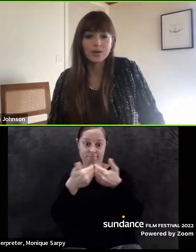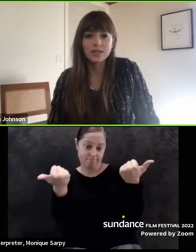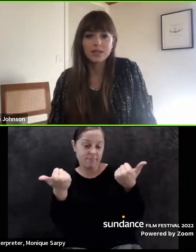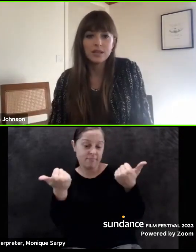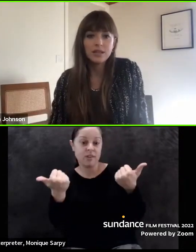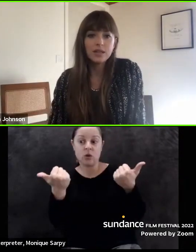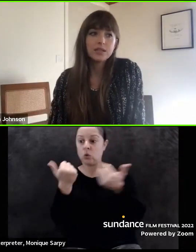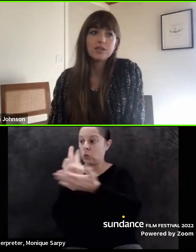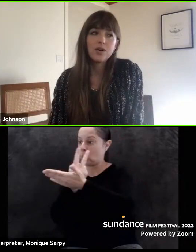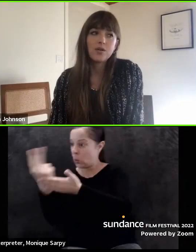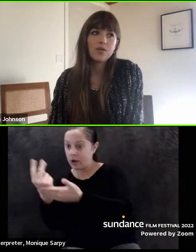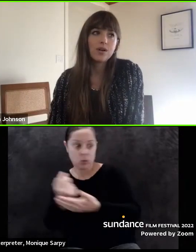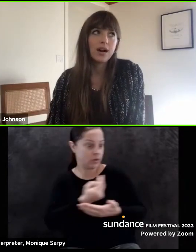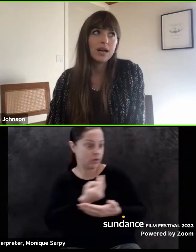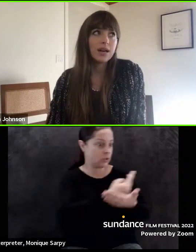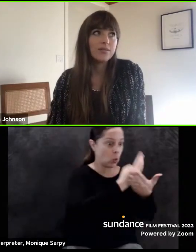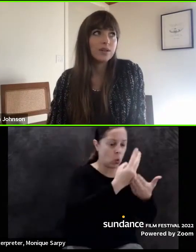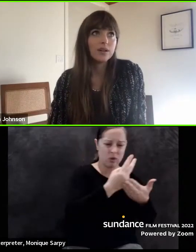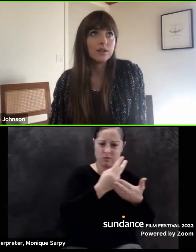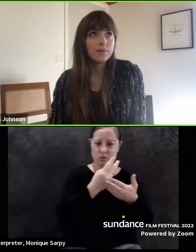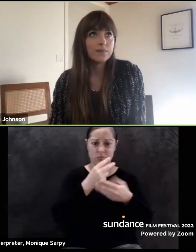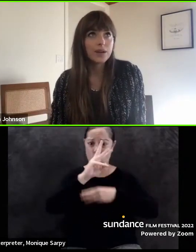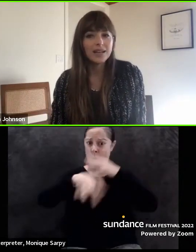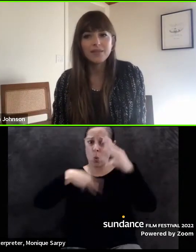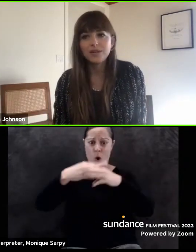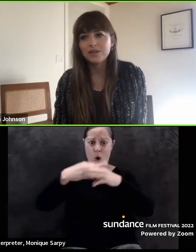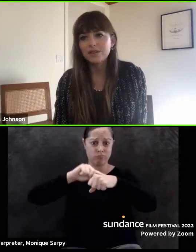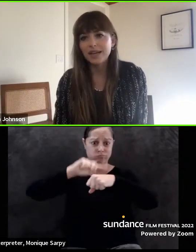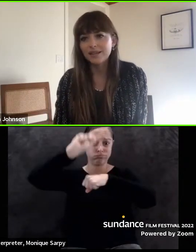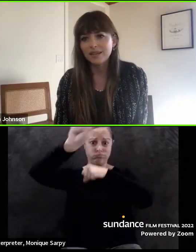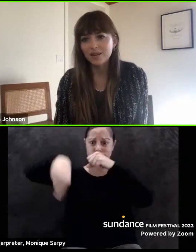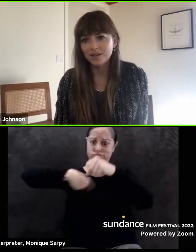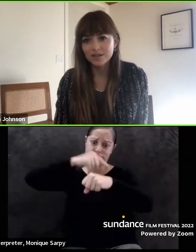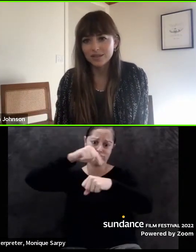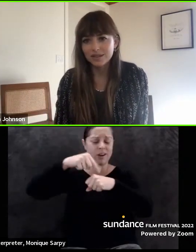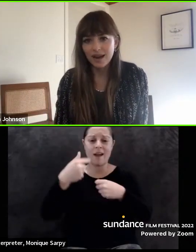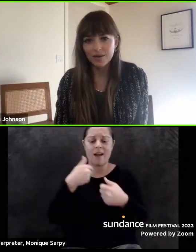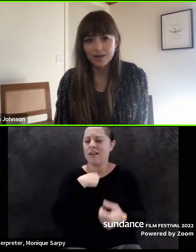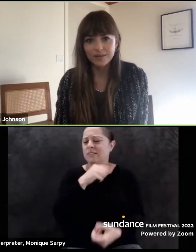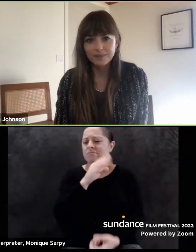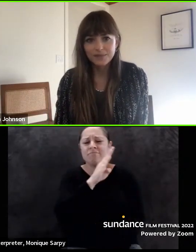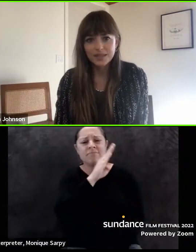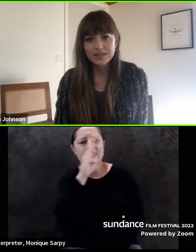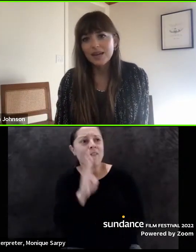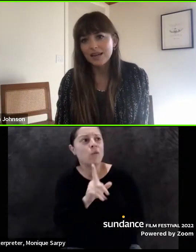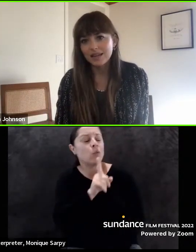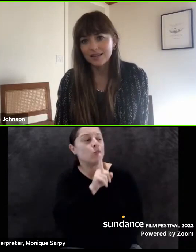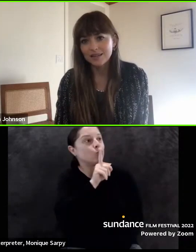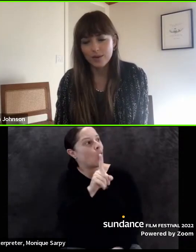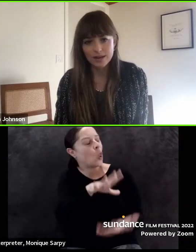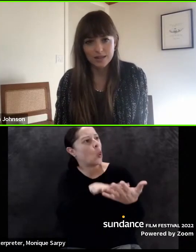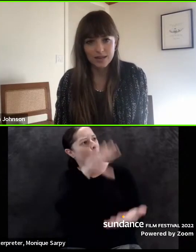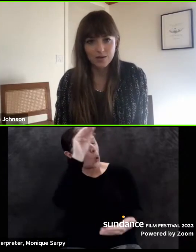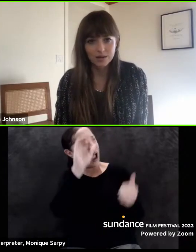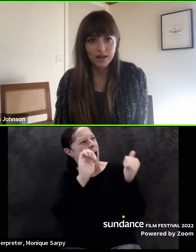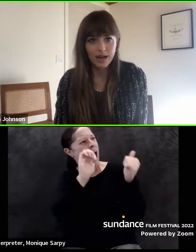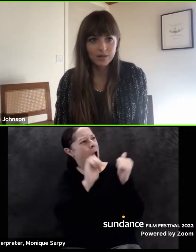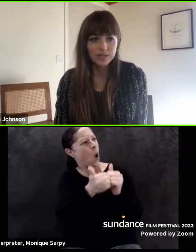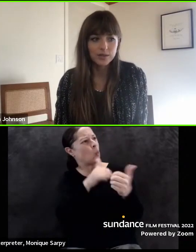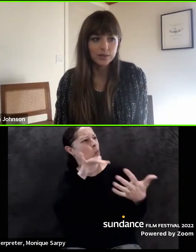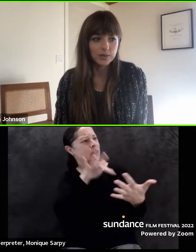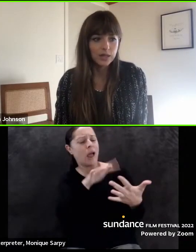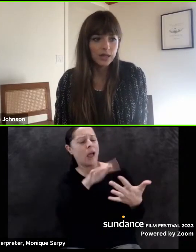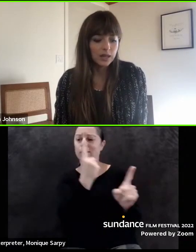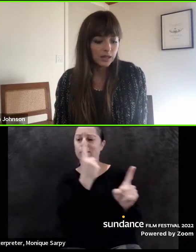the world. And so I never learned how to study correctly or